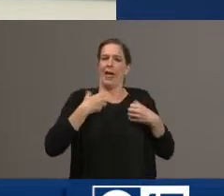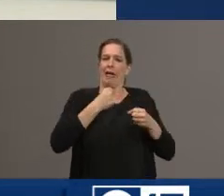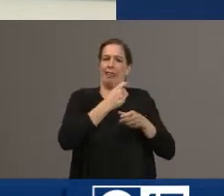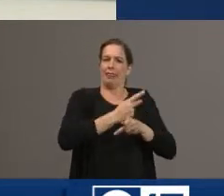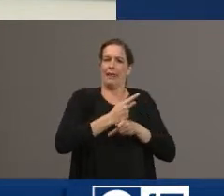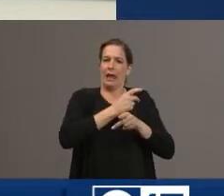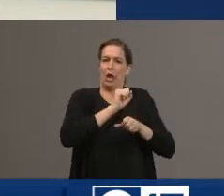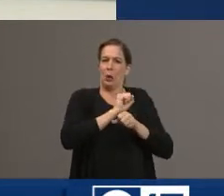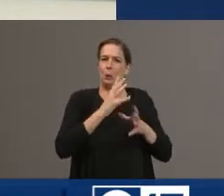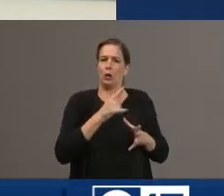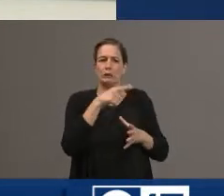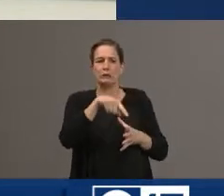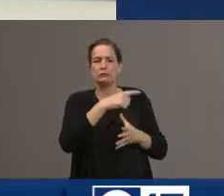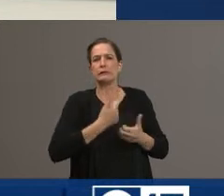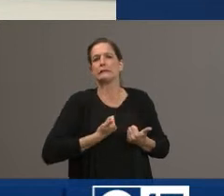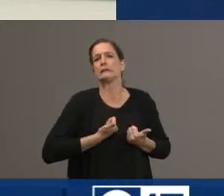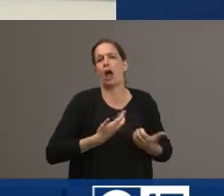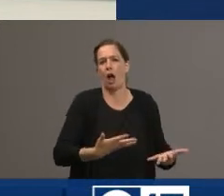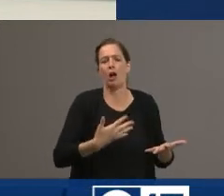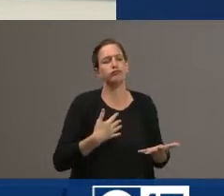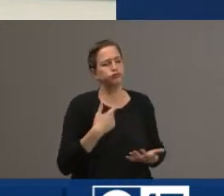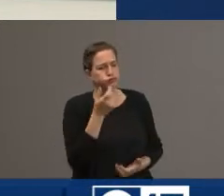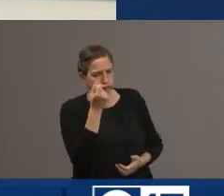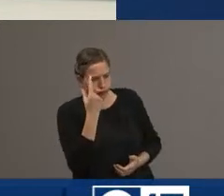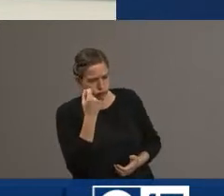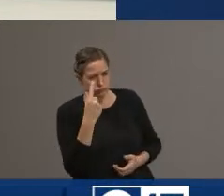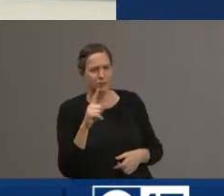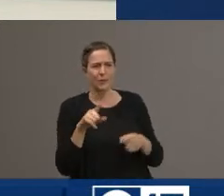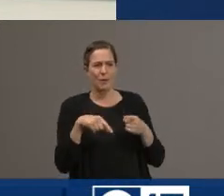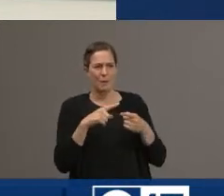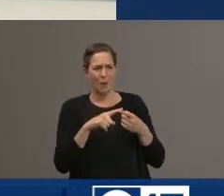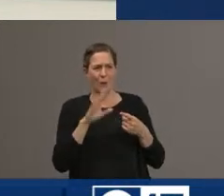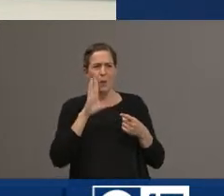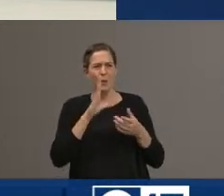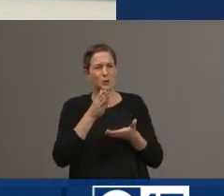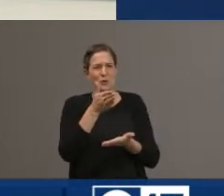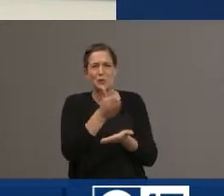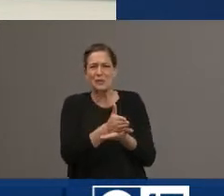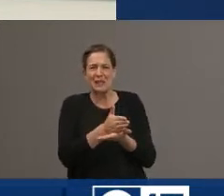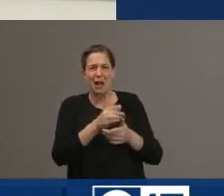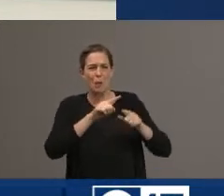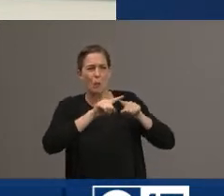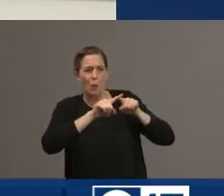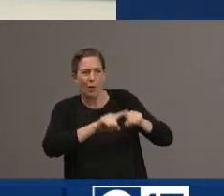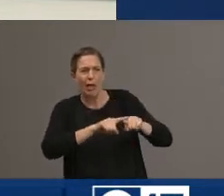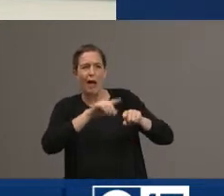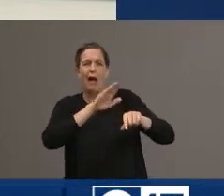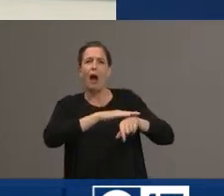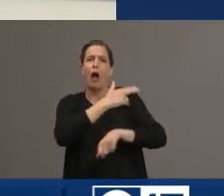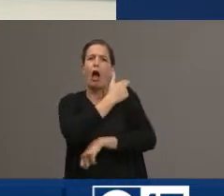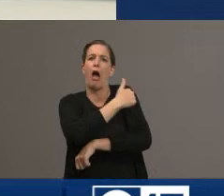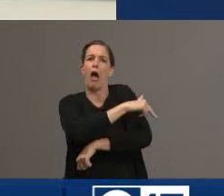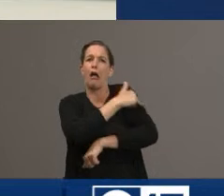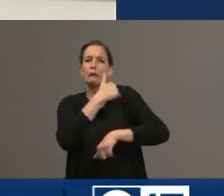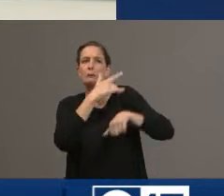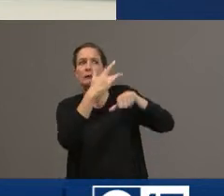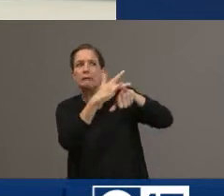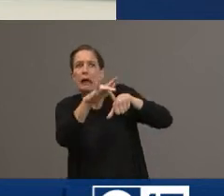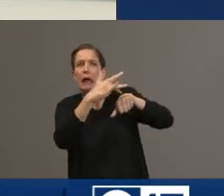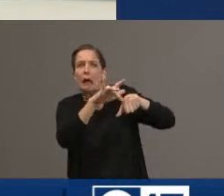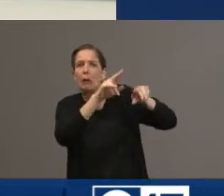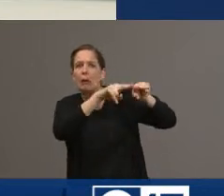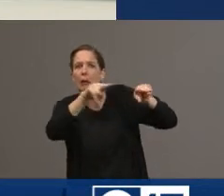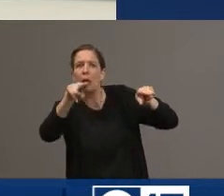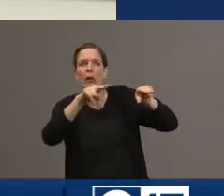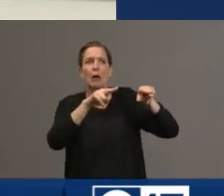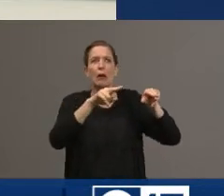capacity for available beds. When are you going to stop relying on hospital capacity, surge capacity? As a Tucson resident wrote in a